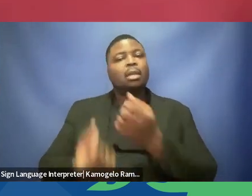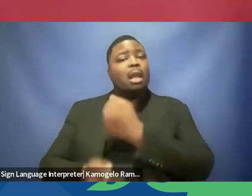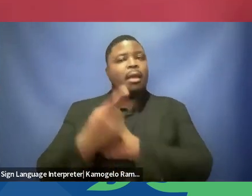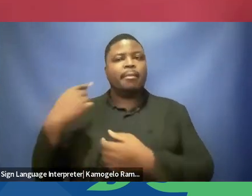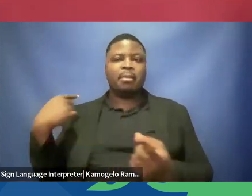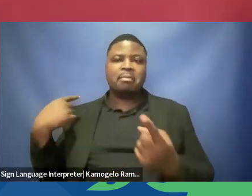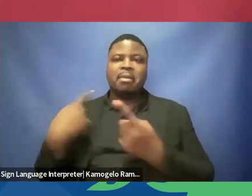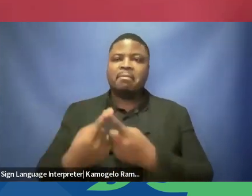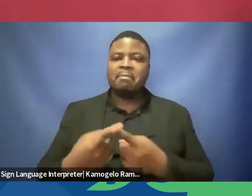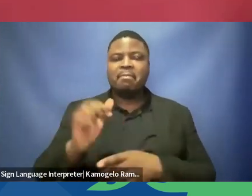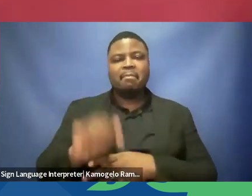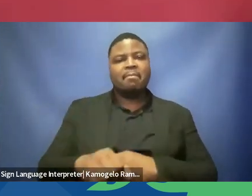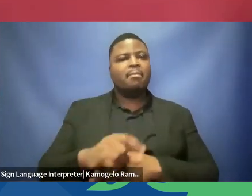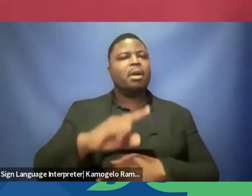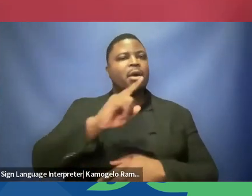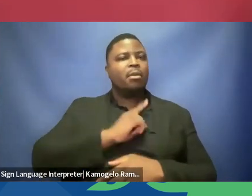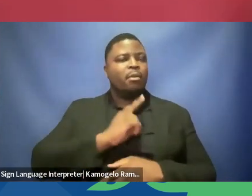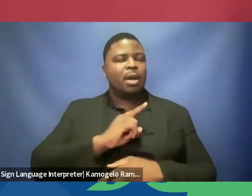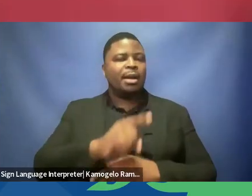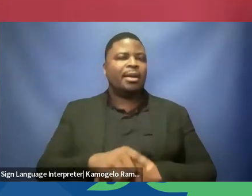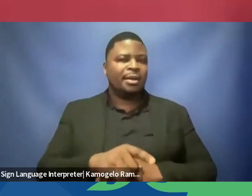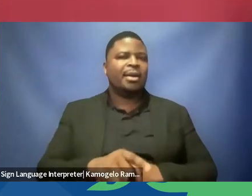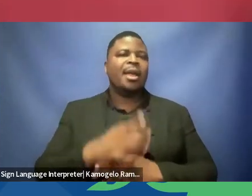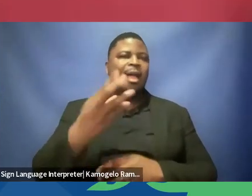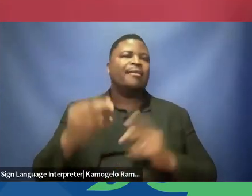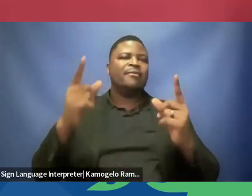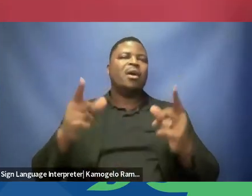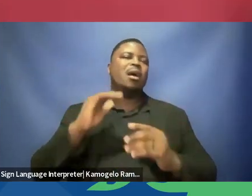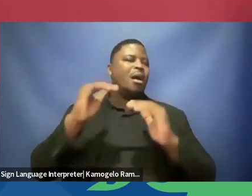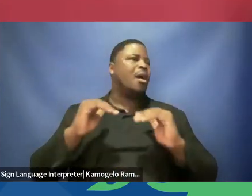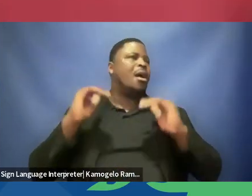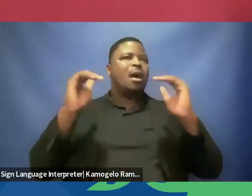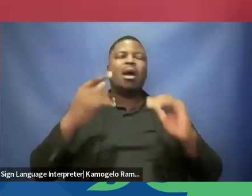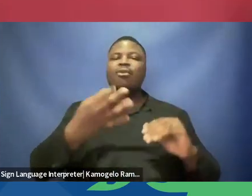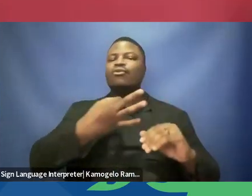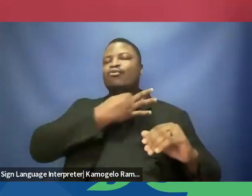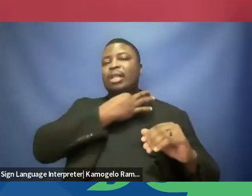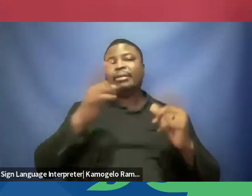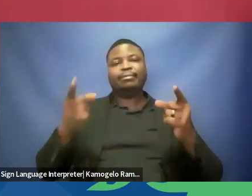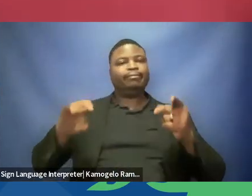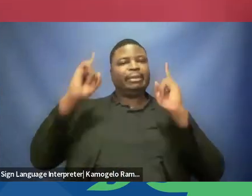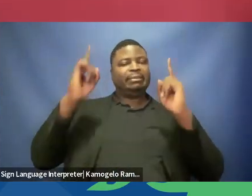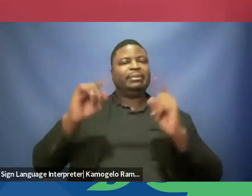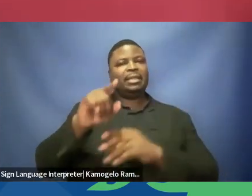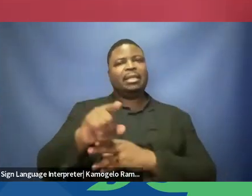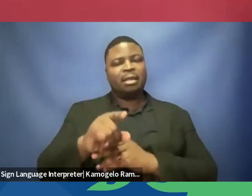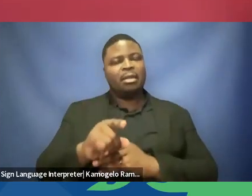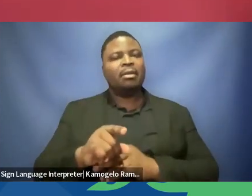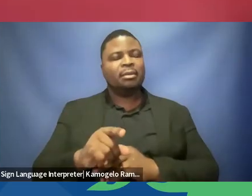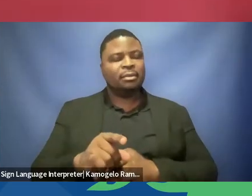to be aware of, because there are potential high risk related to drug use, but also to its intersections